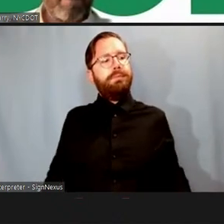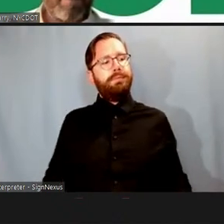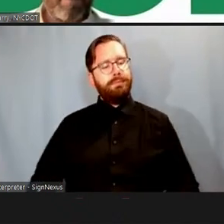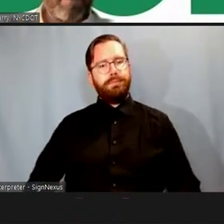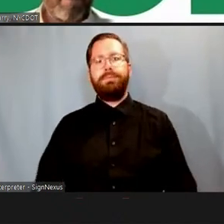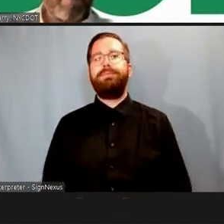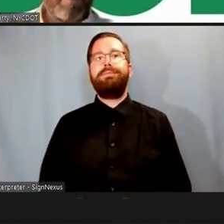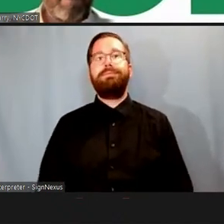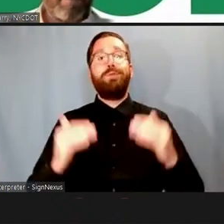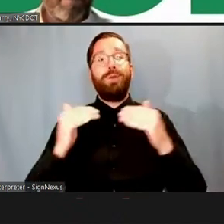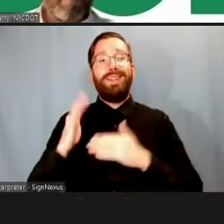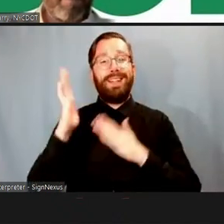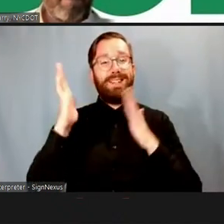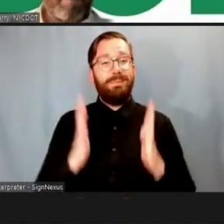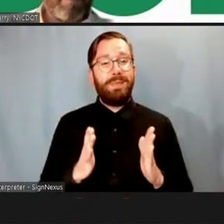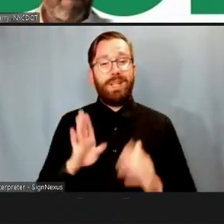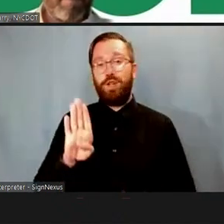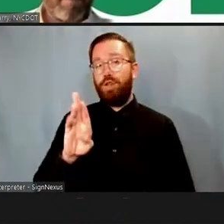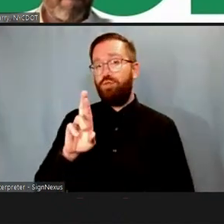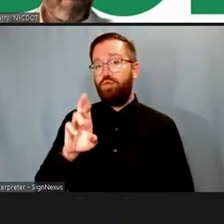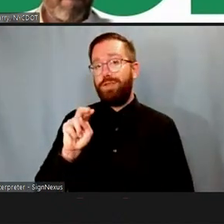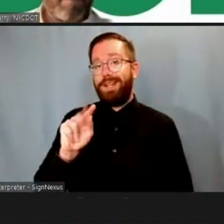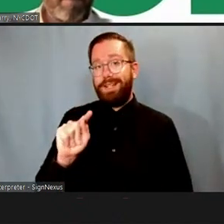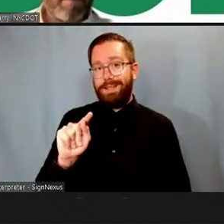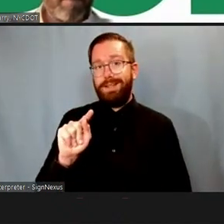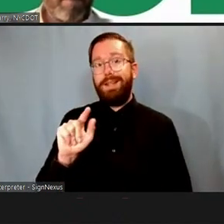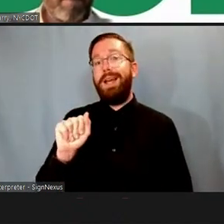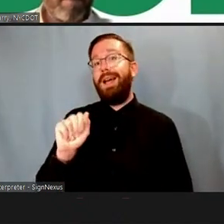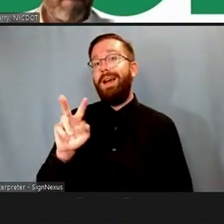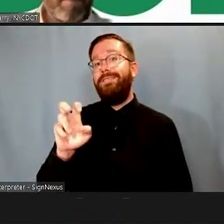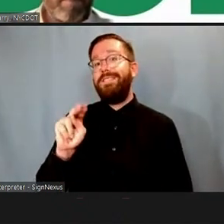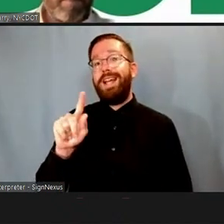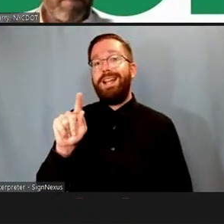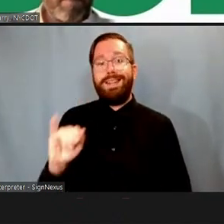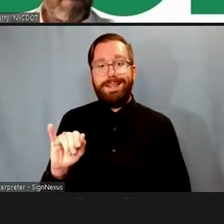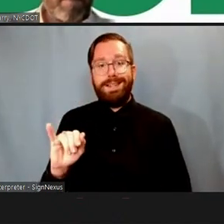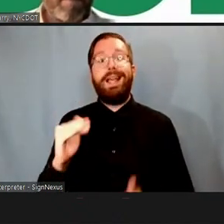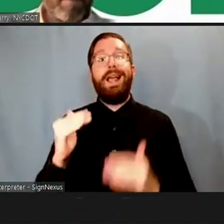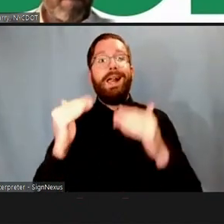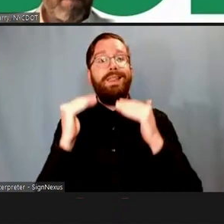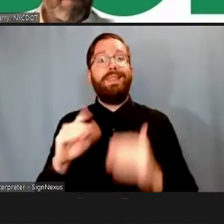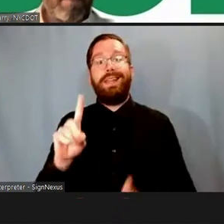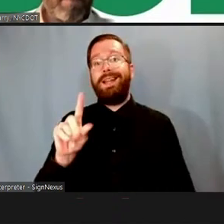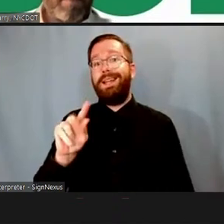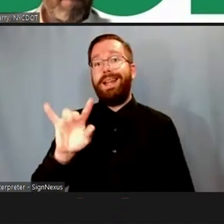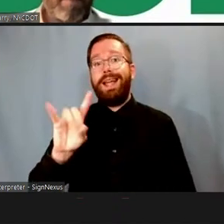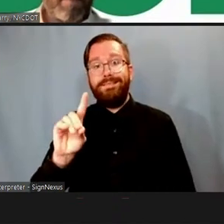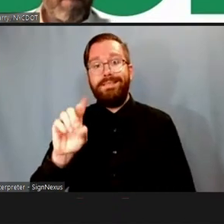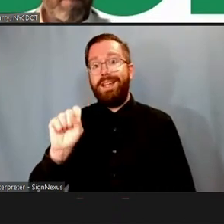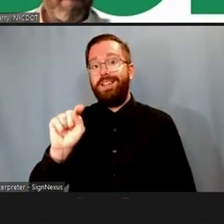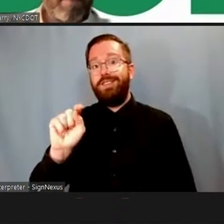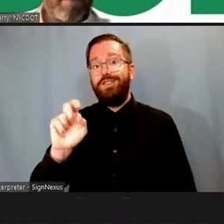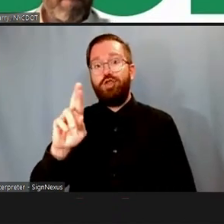our next speaker is brent pavenzie followed by david stern